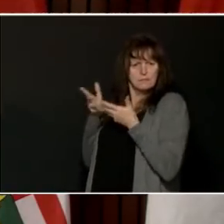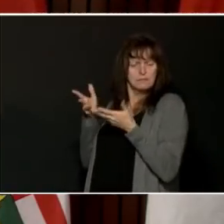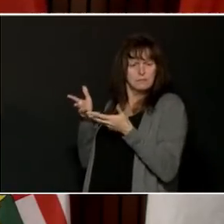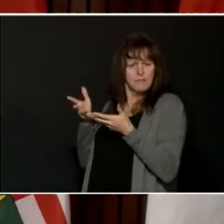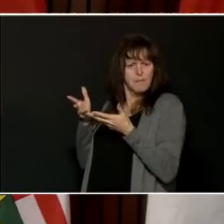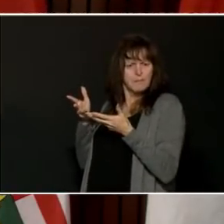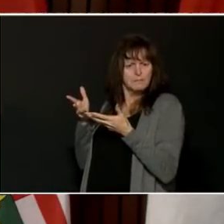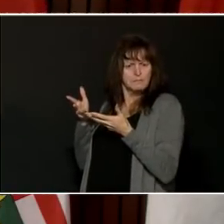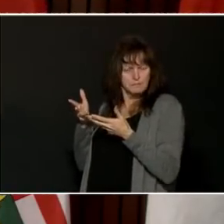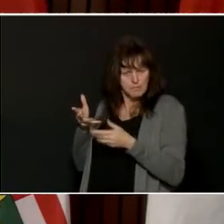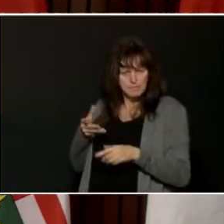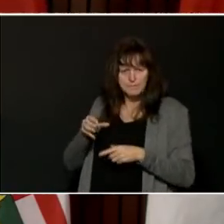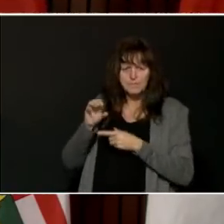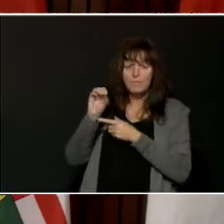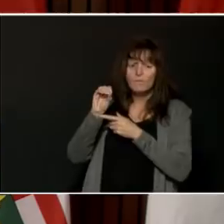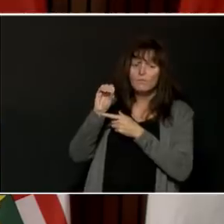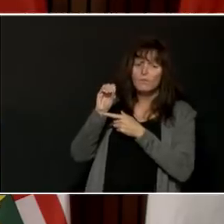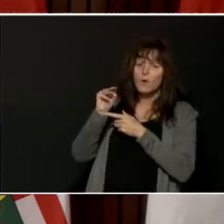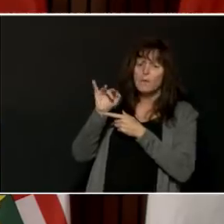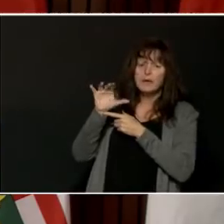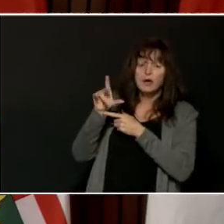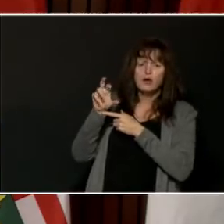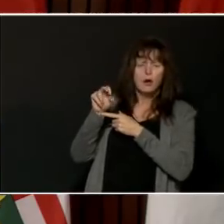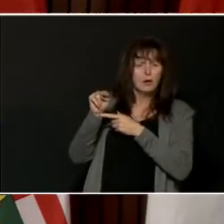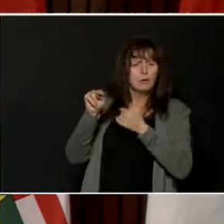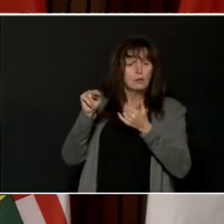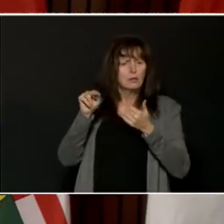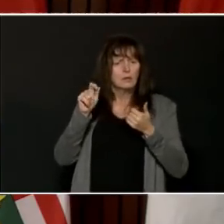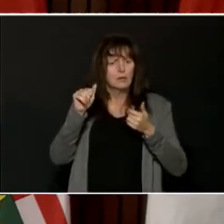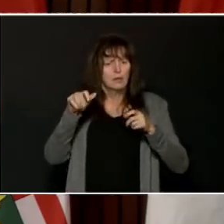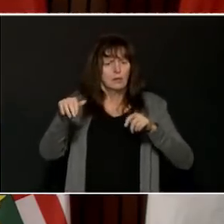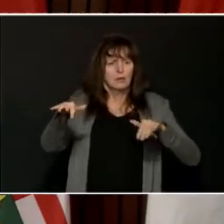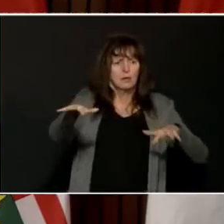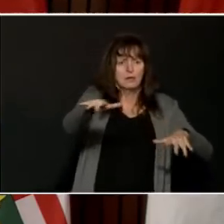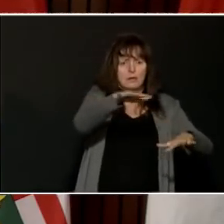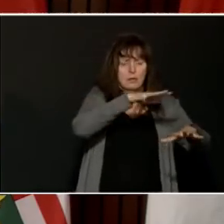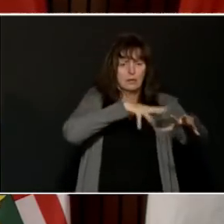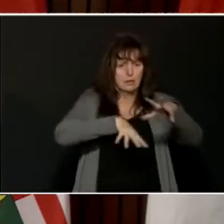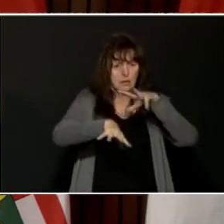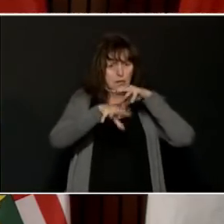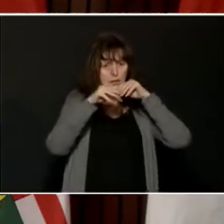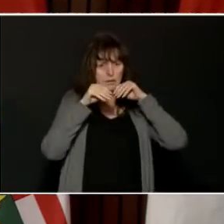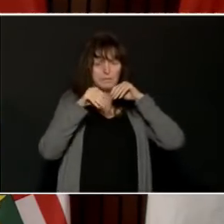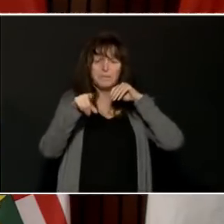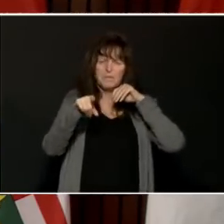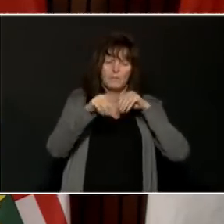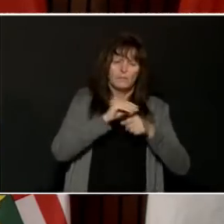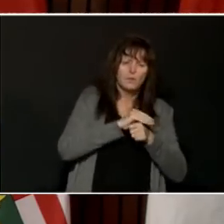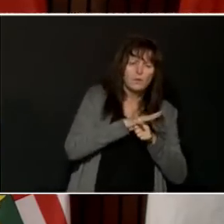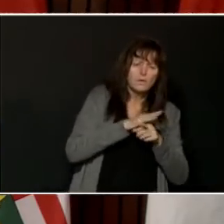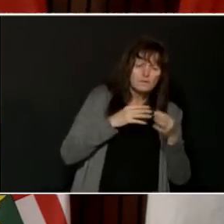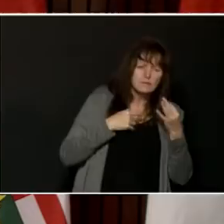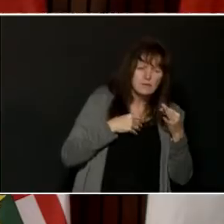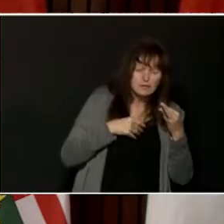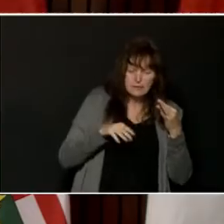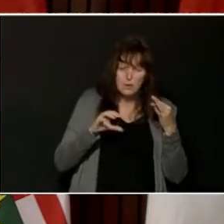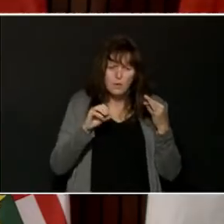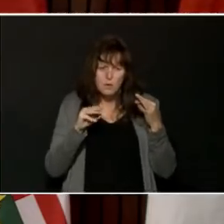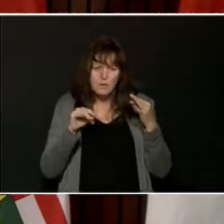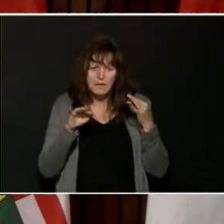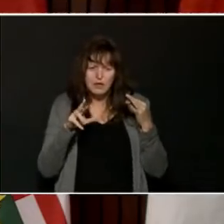this virus, do you agree that the Omicron variant or COVID-19 in general is airborne? And what specific type of